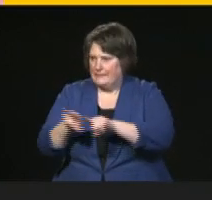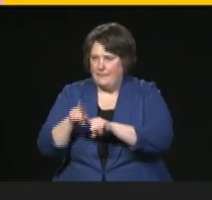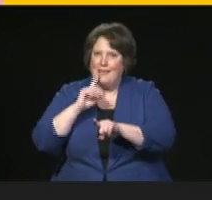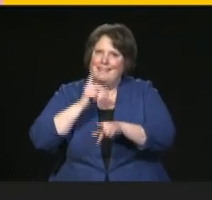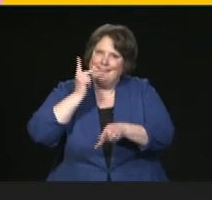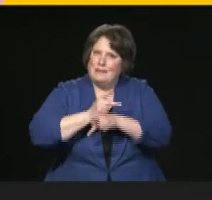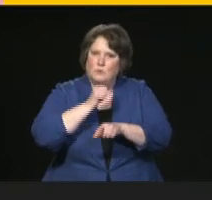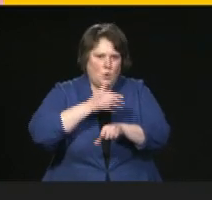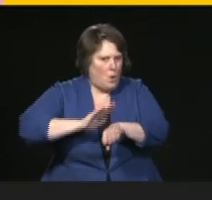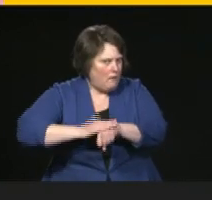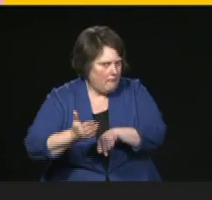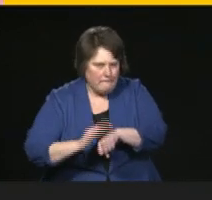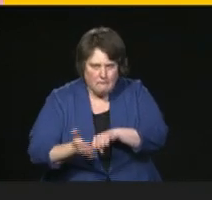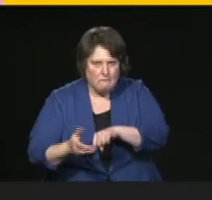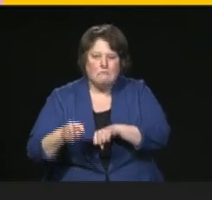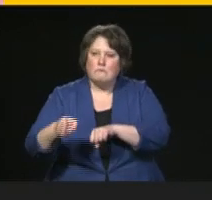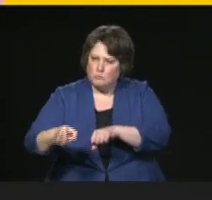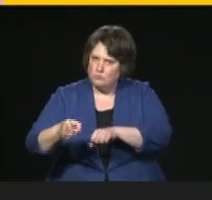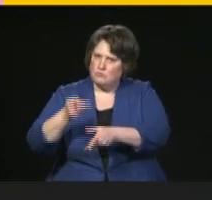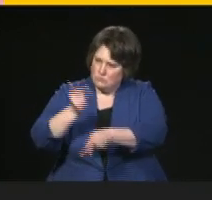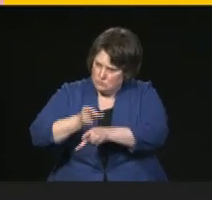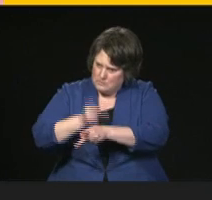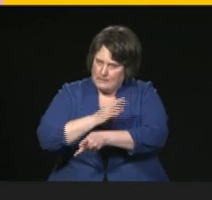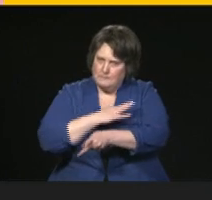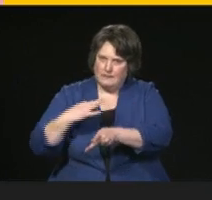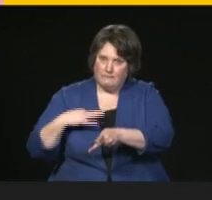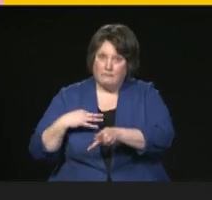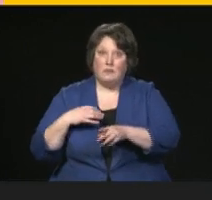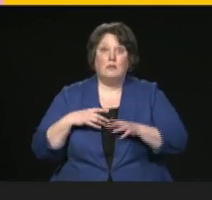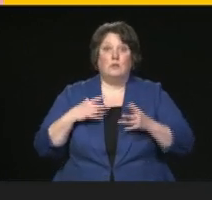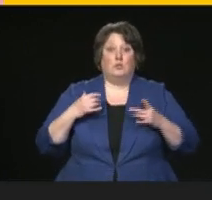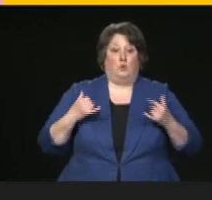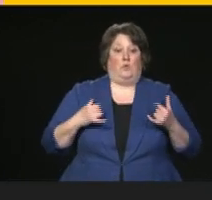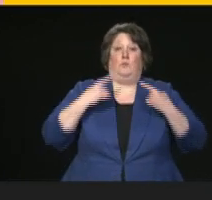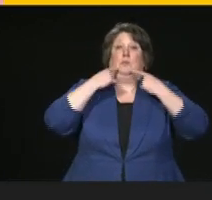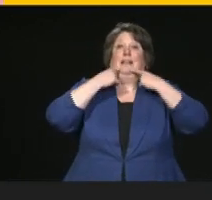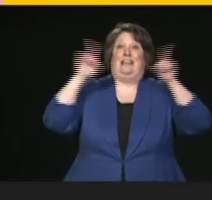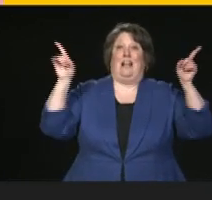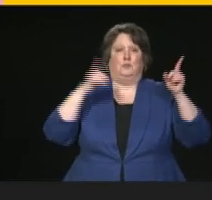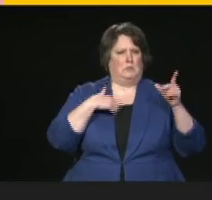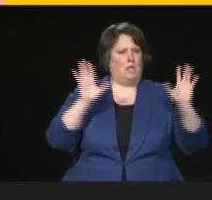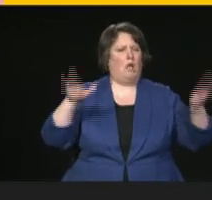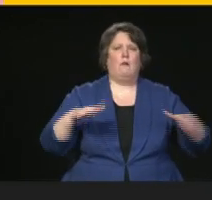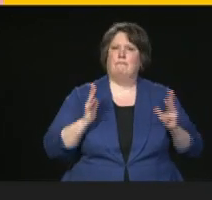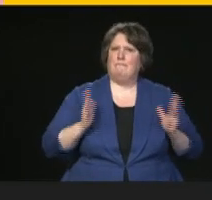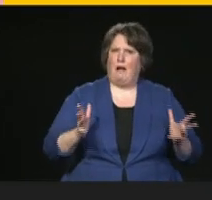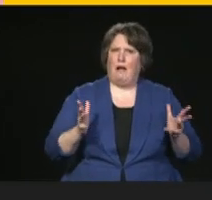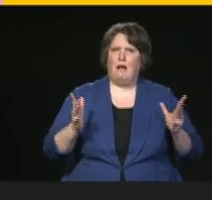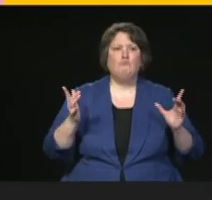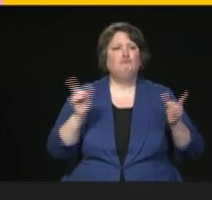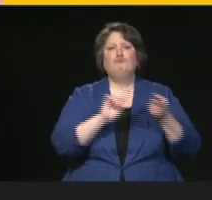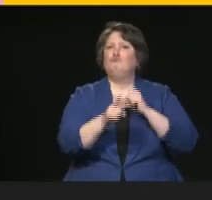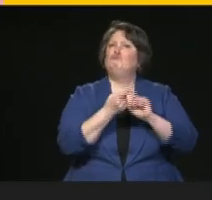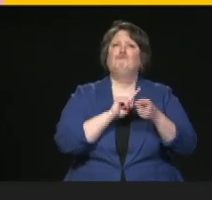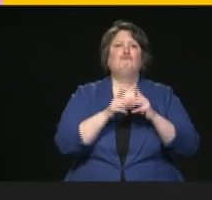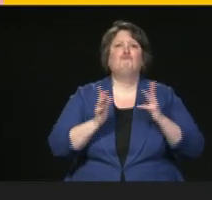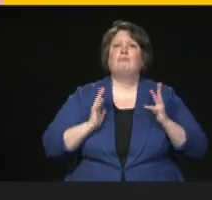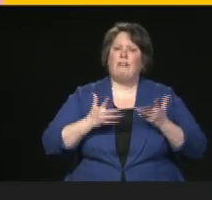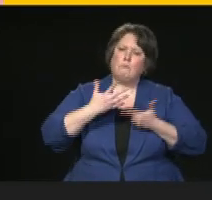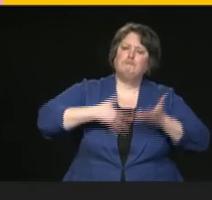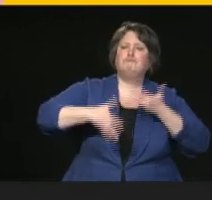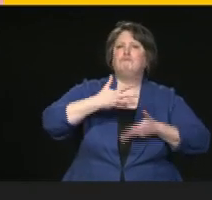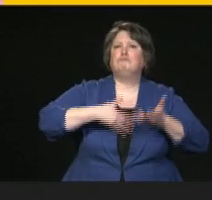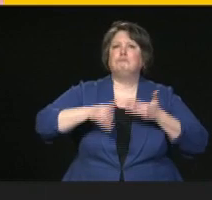period of social distancing comes to an end, as it inevitably will, that our economy is in a